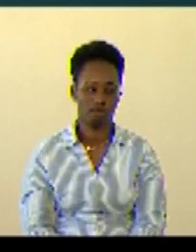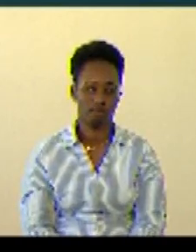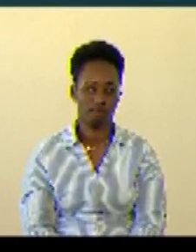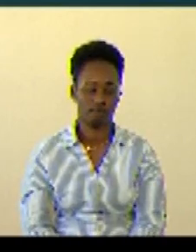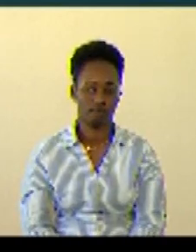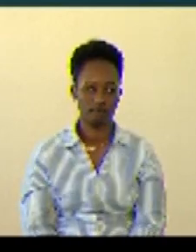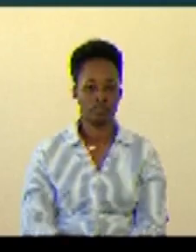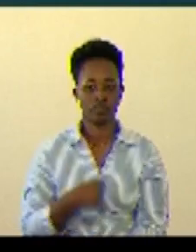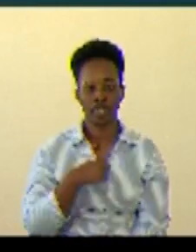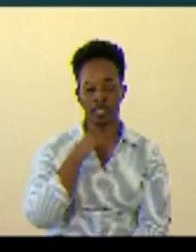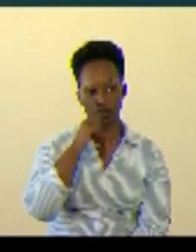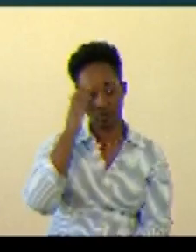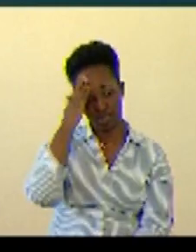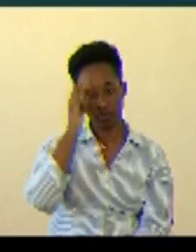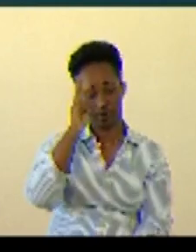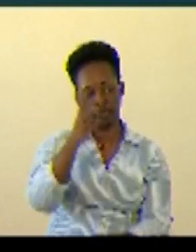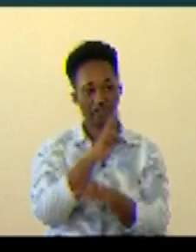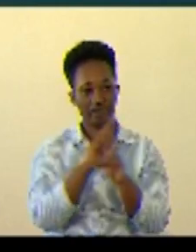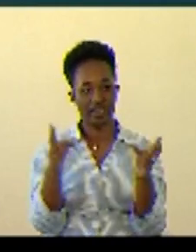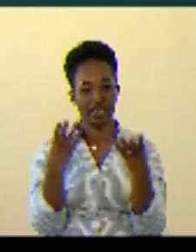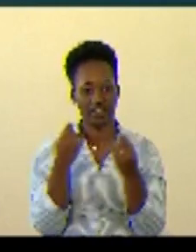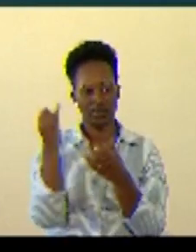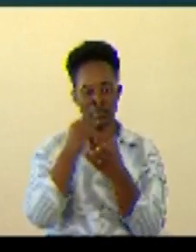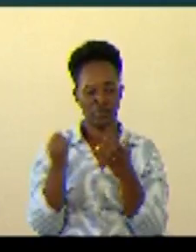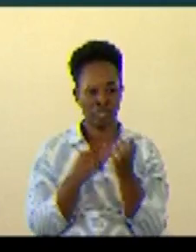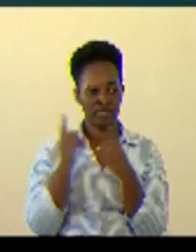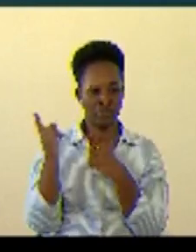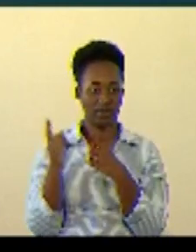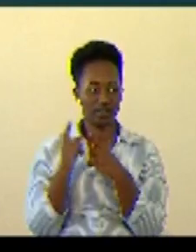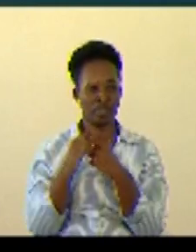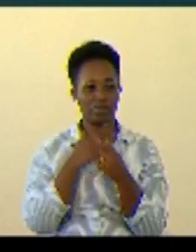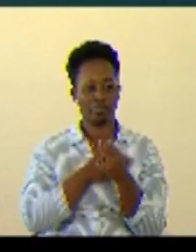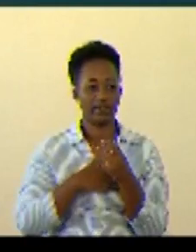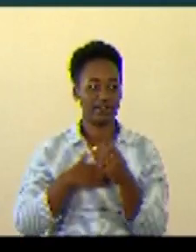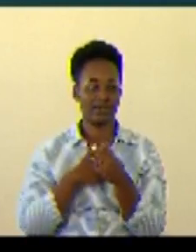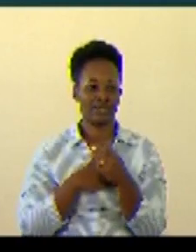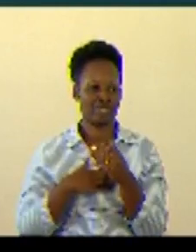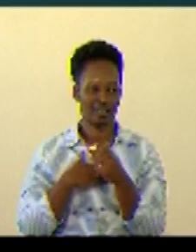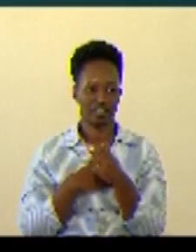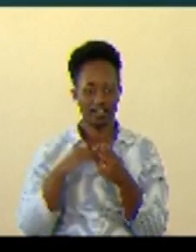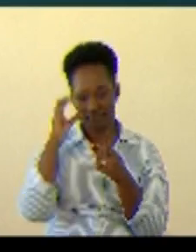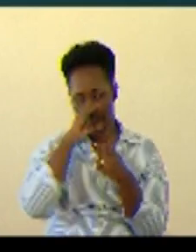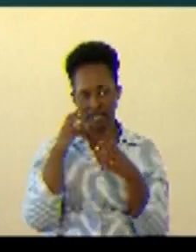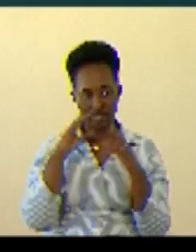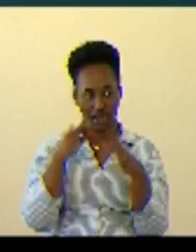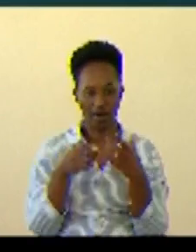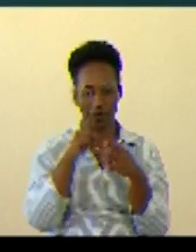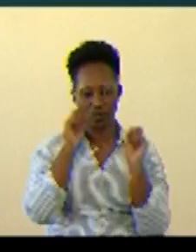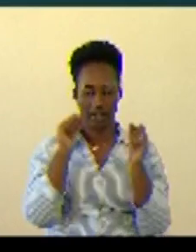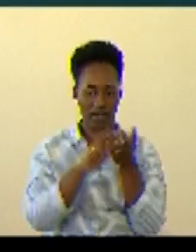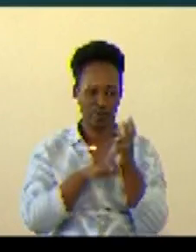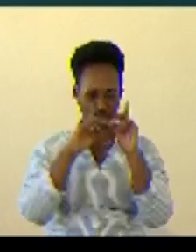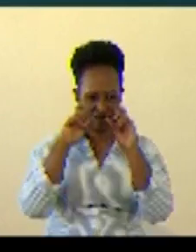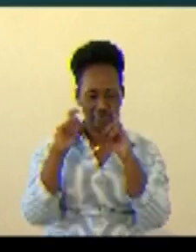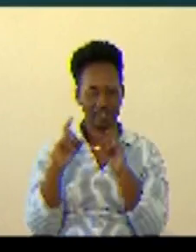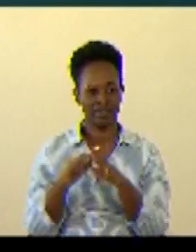I don't think it will be very easy to draw the graph, so please find how you can use your phone